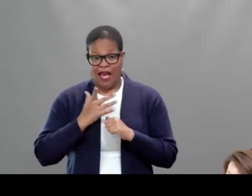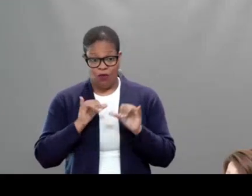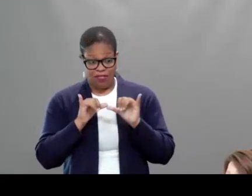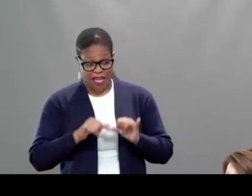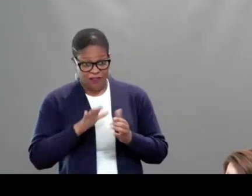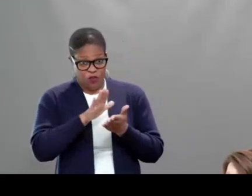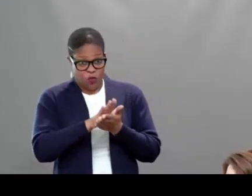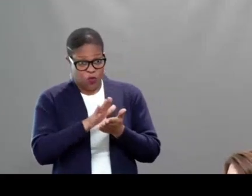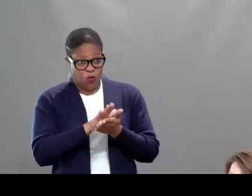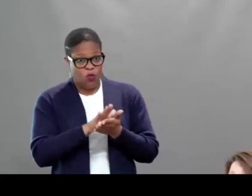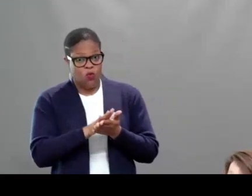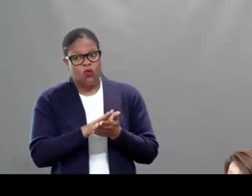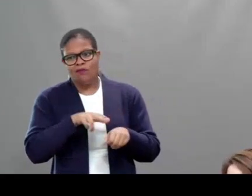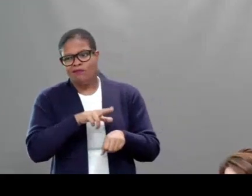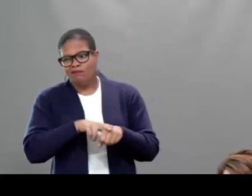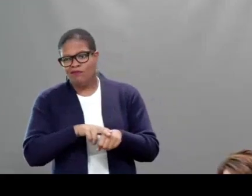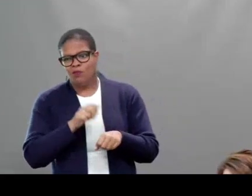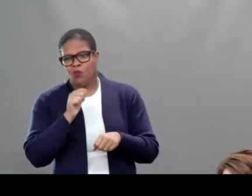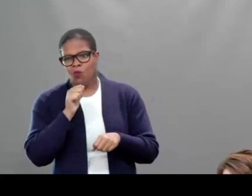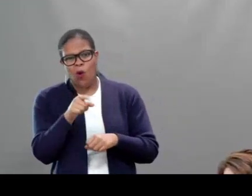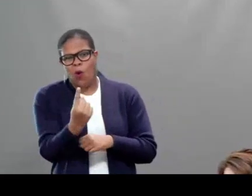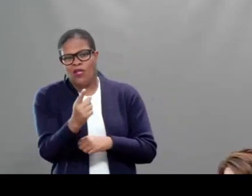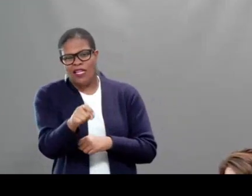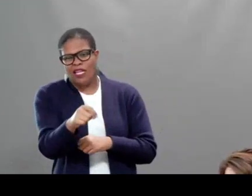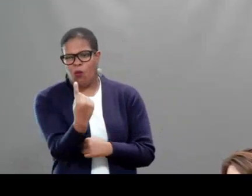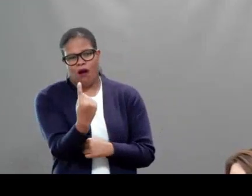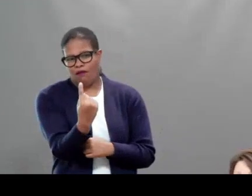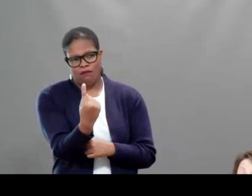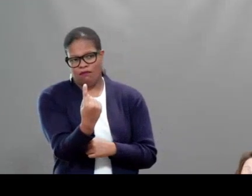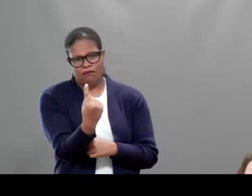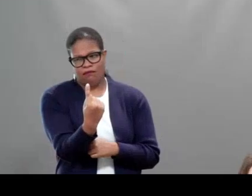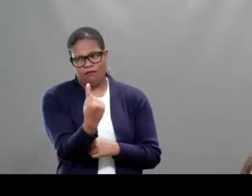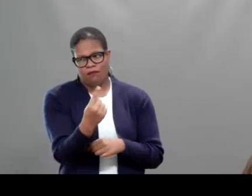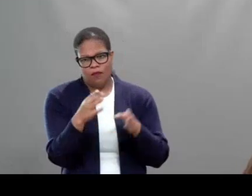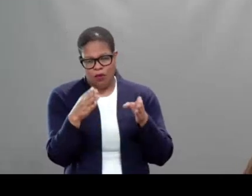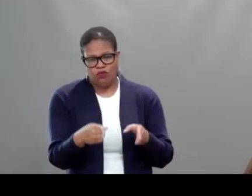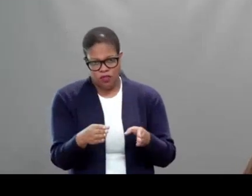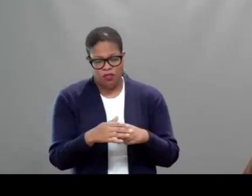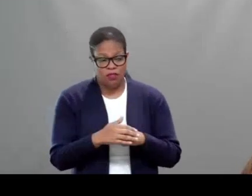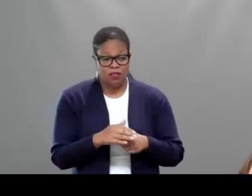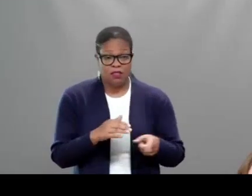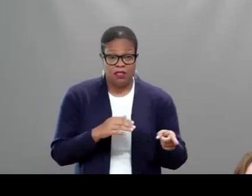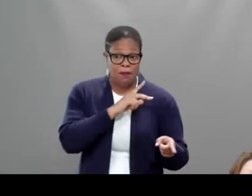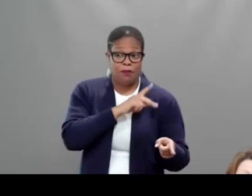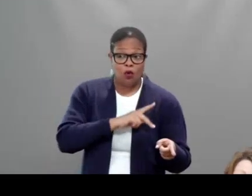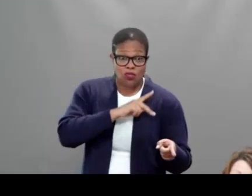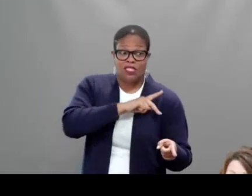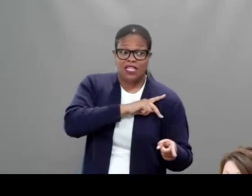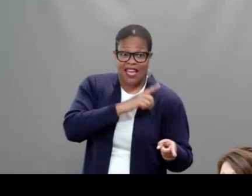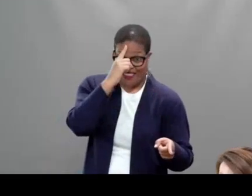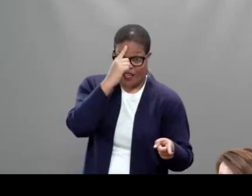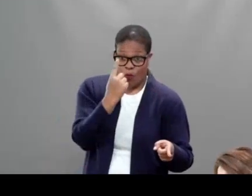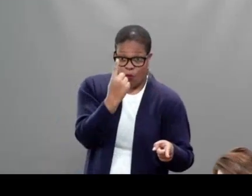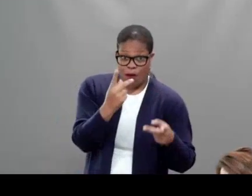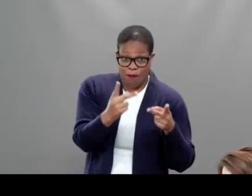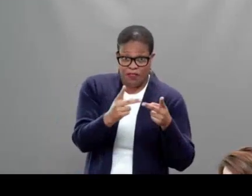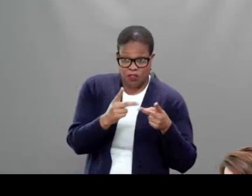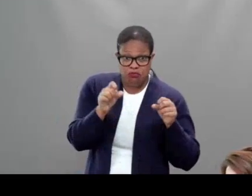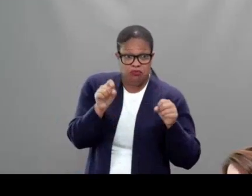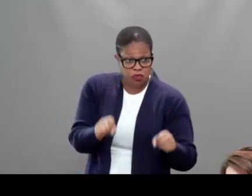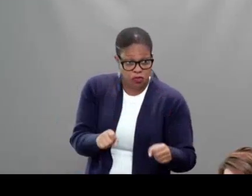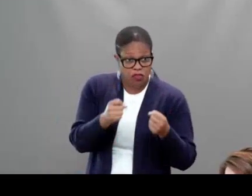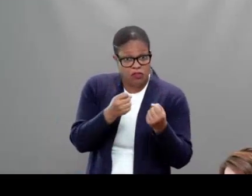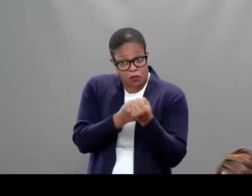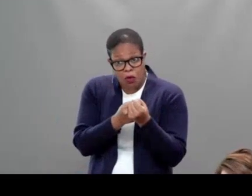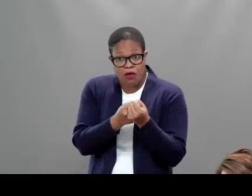of course, we would not need more than 1 person. Personally, I think 1 position could